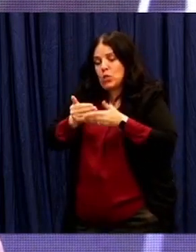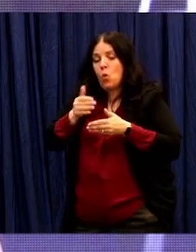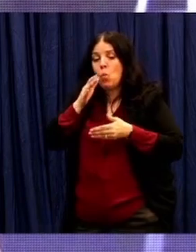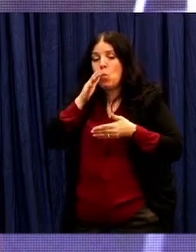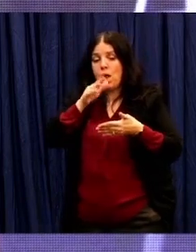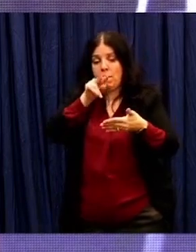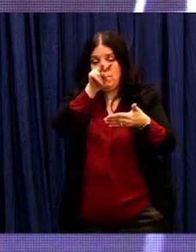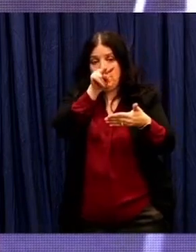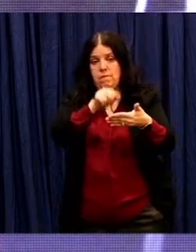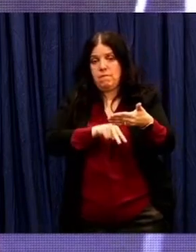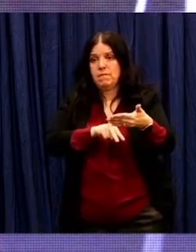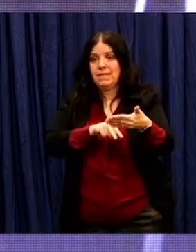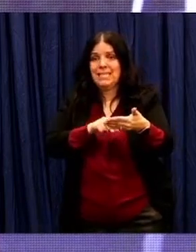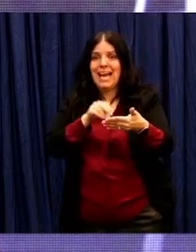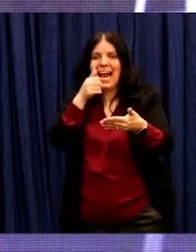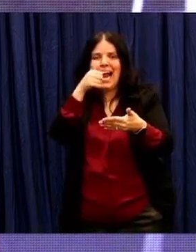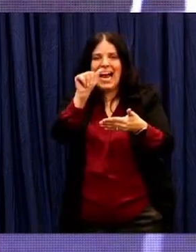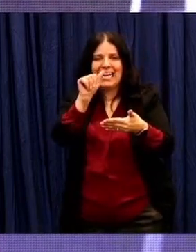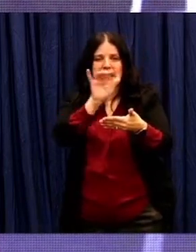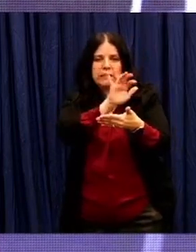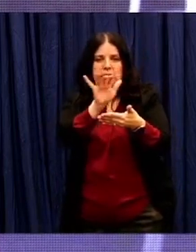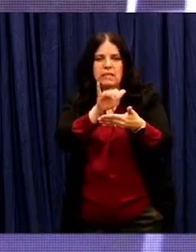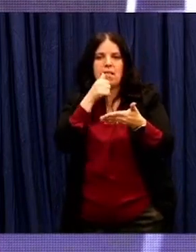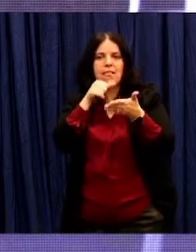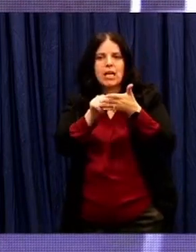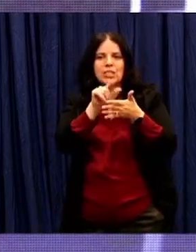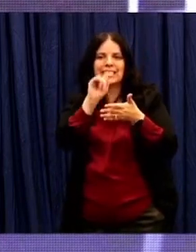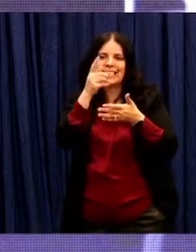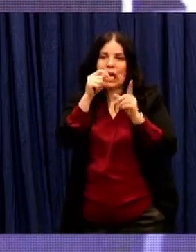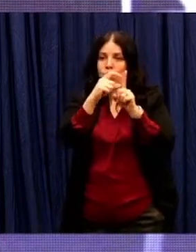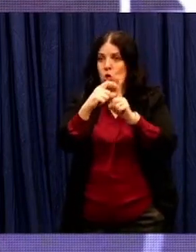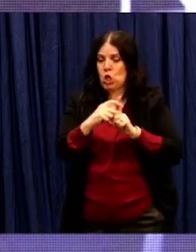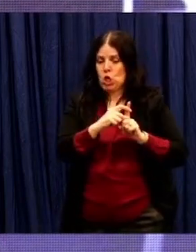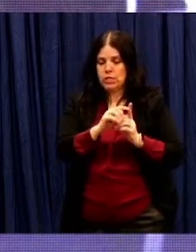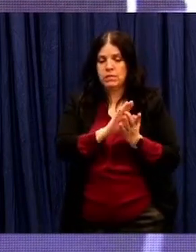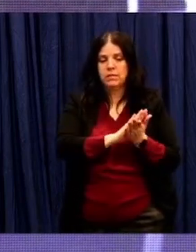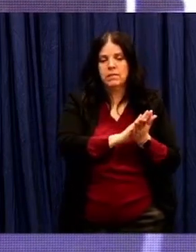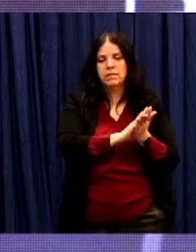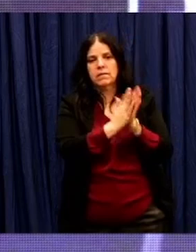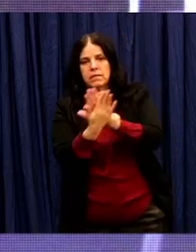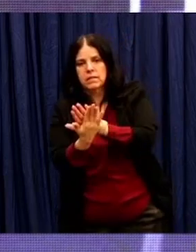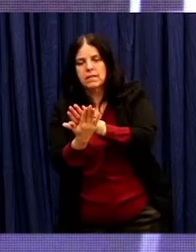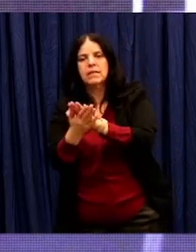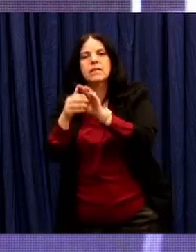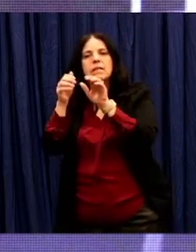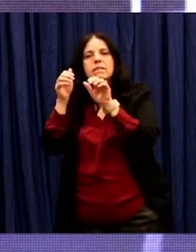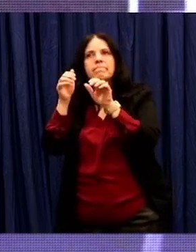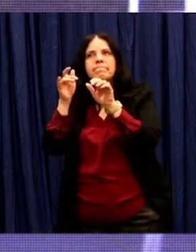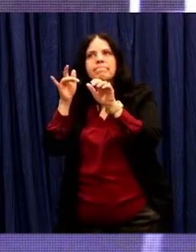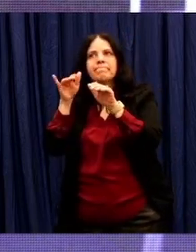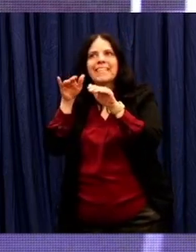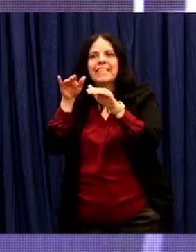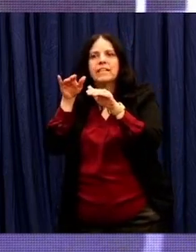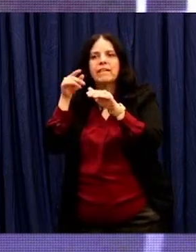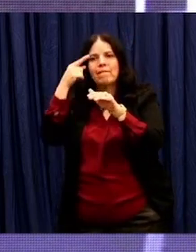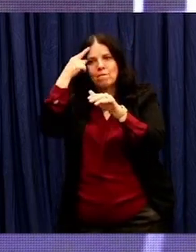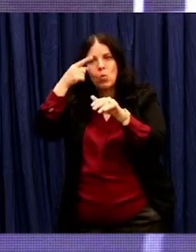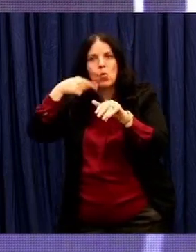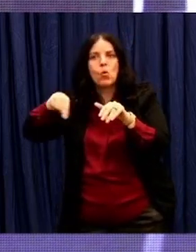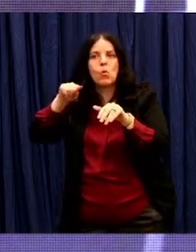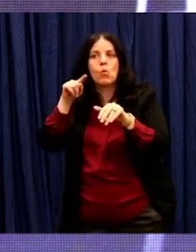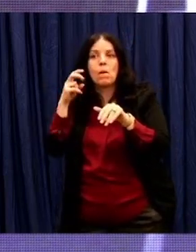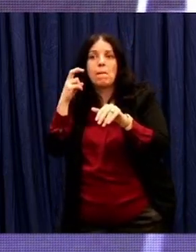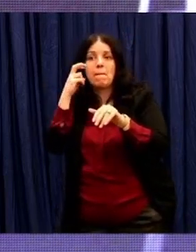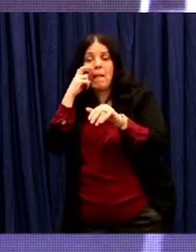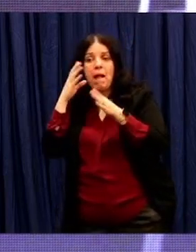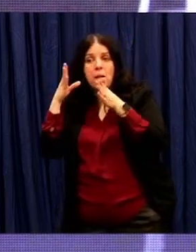text material and converts it to an accessible form of media that